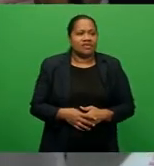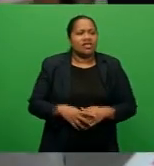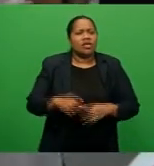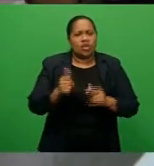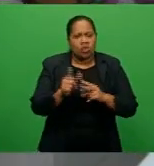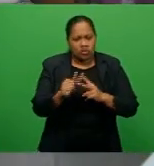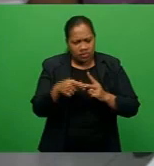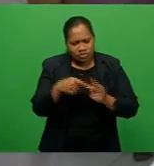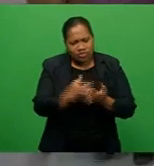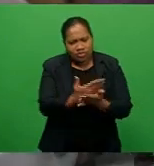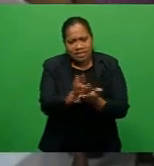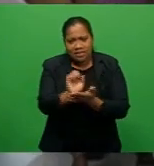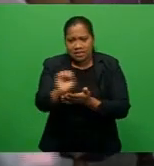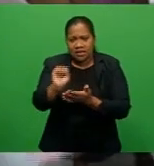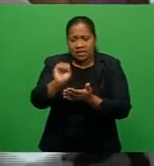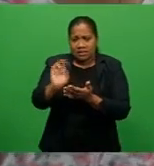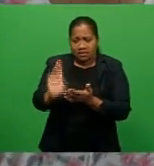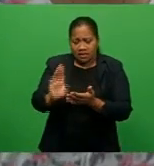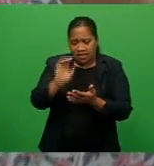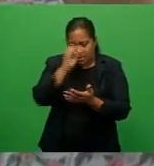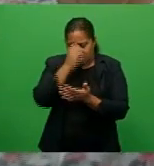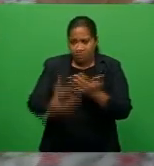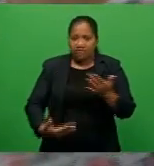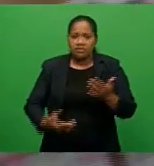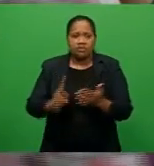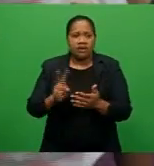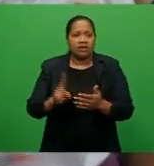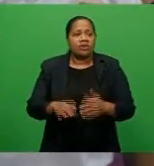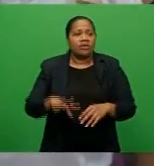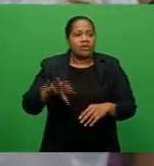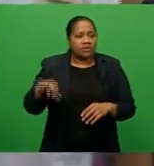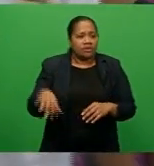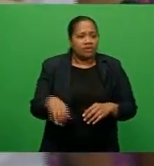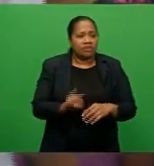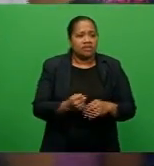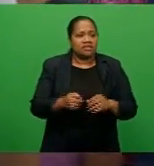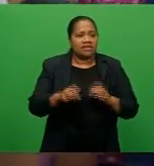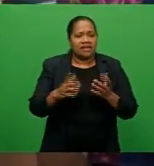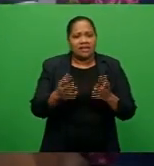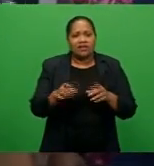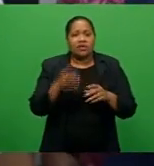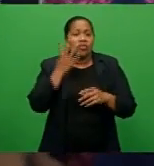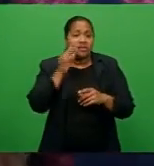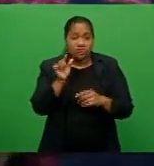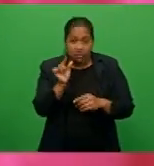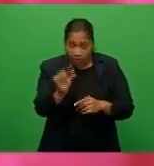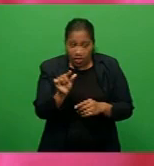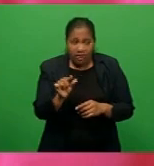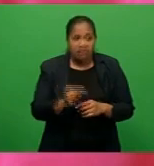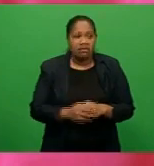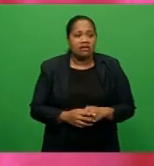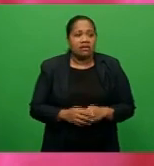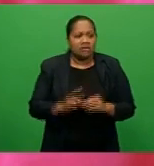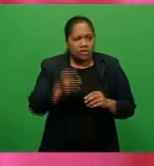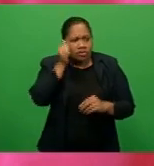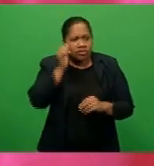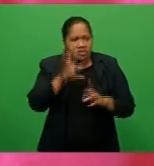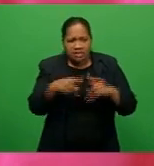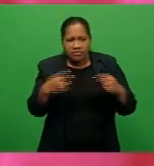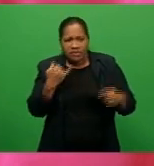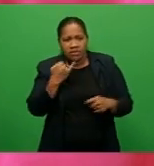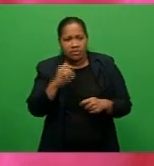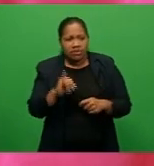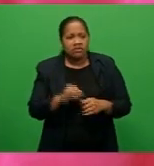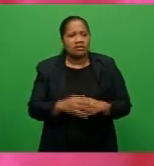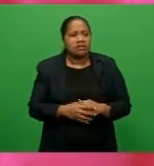male survivor, saying it is important to break down the wall of masculinity. Once it is small, you recognize that something wrong in